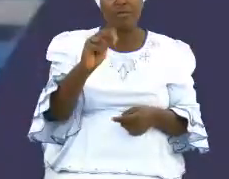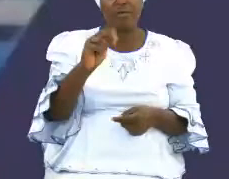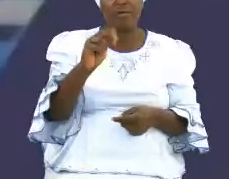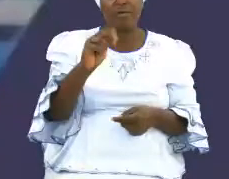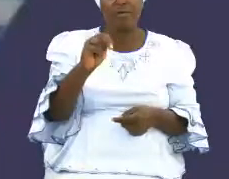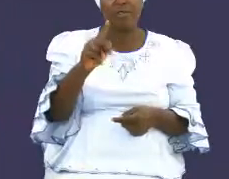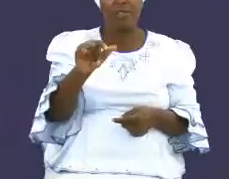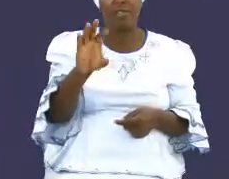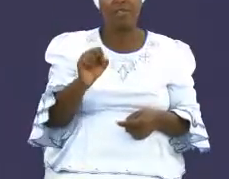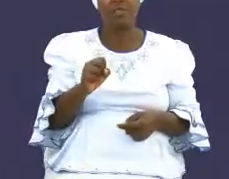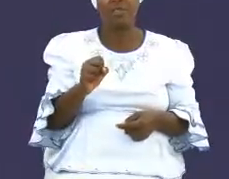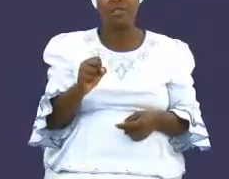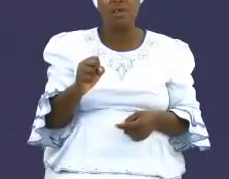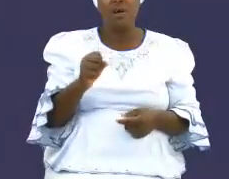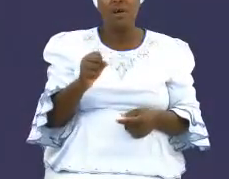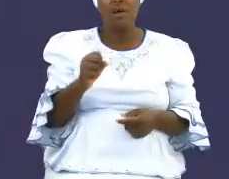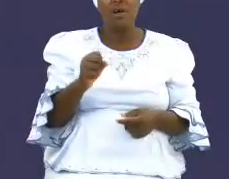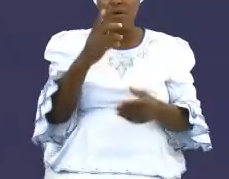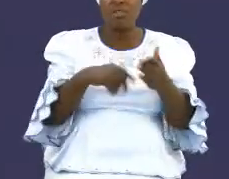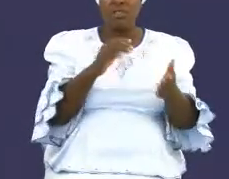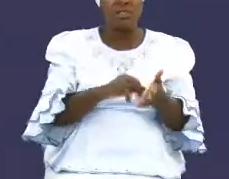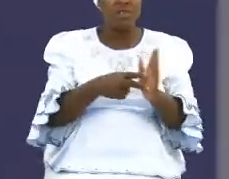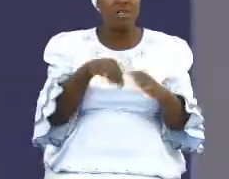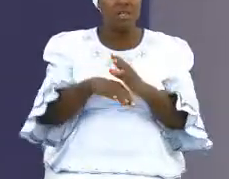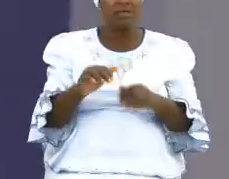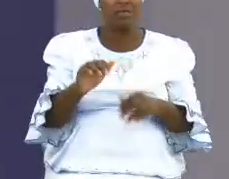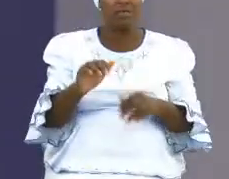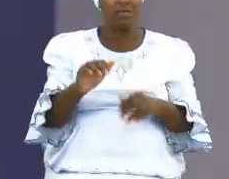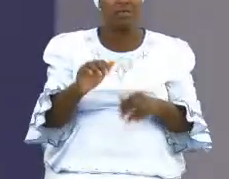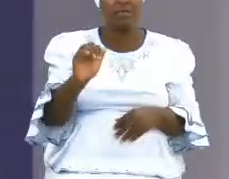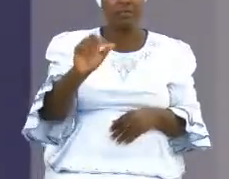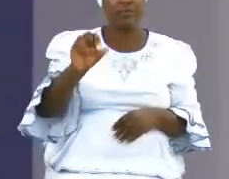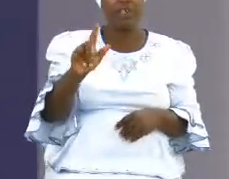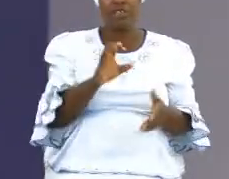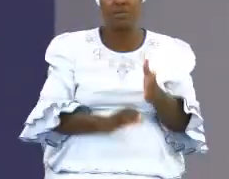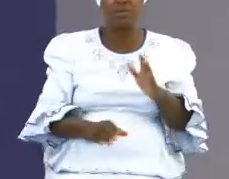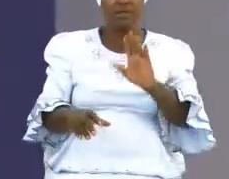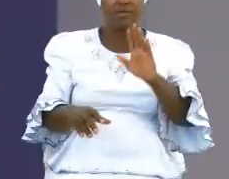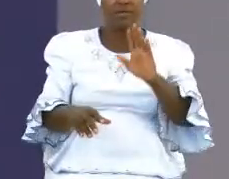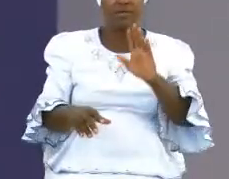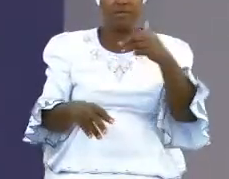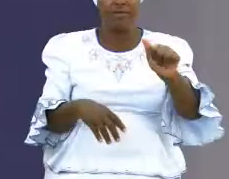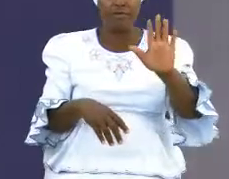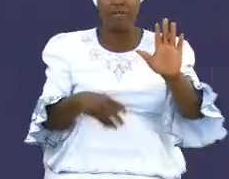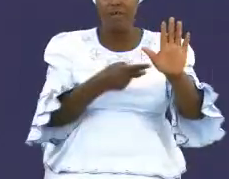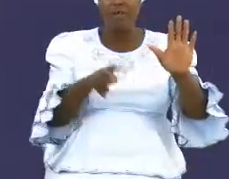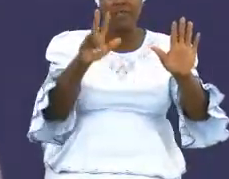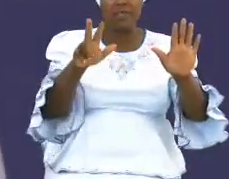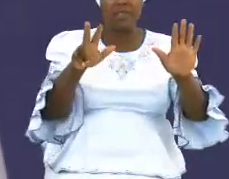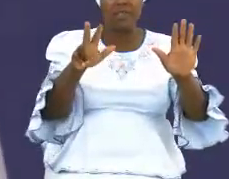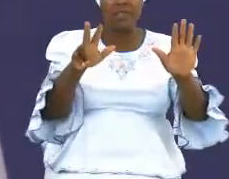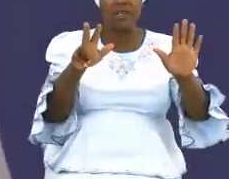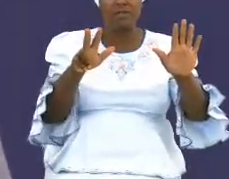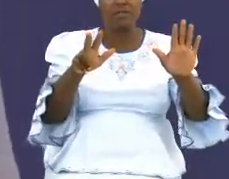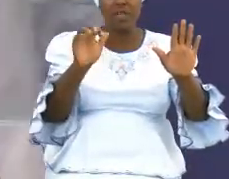mean? In Acts chapter 15, reading from verse 3,